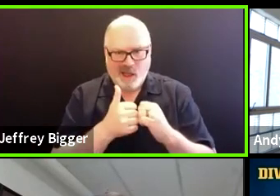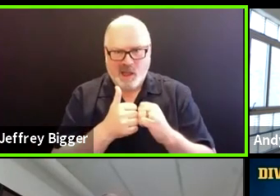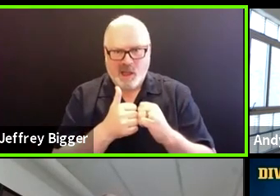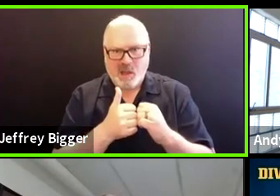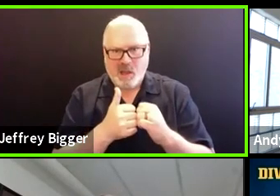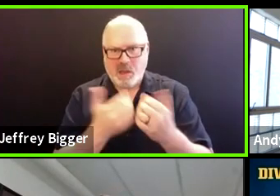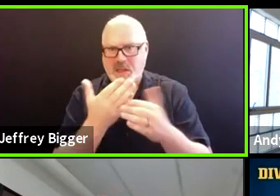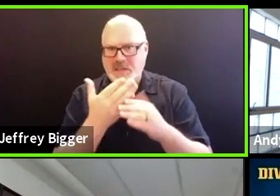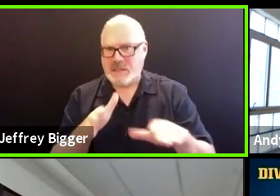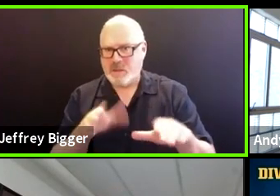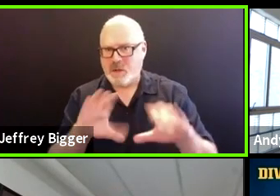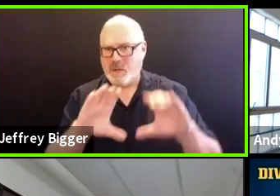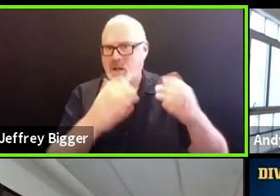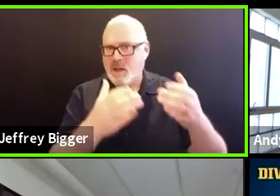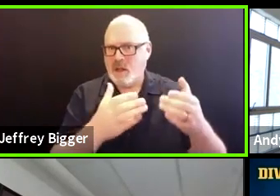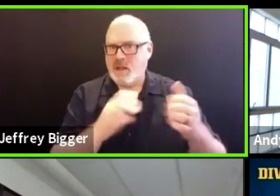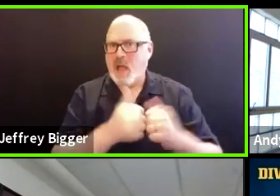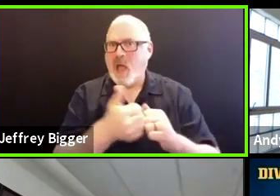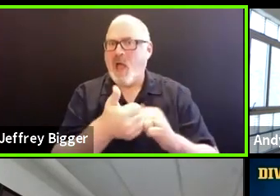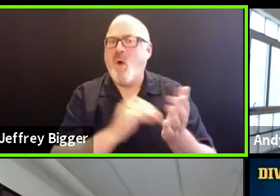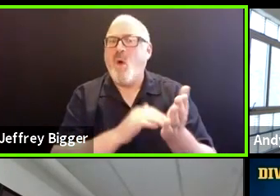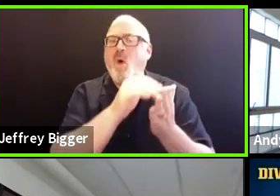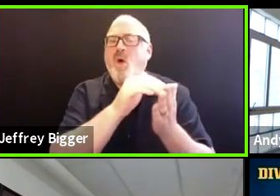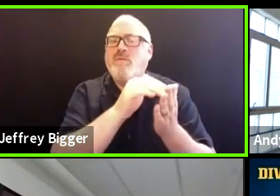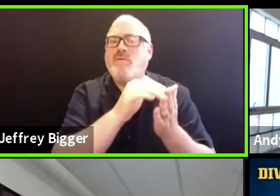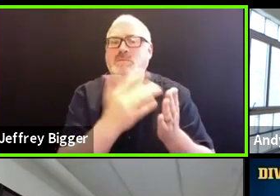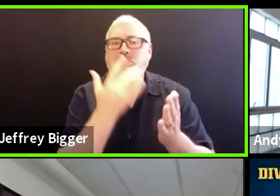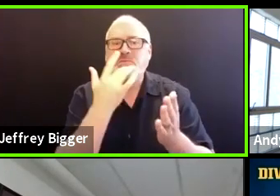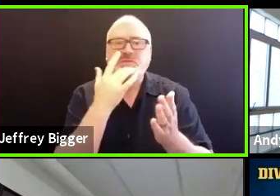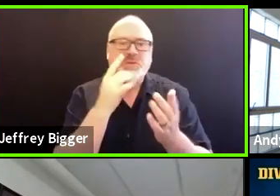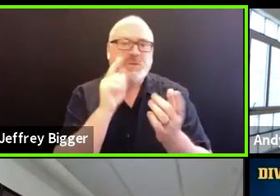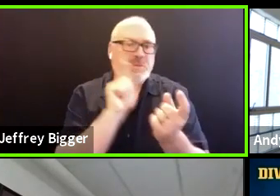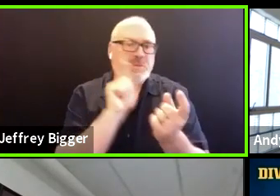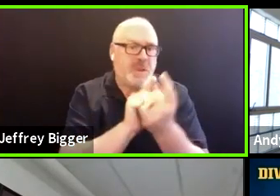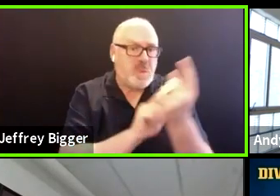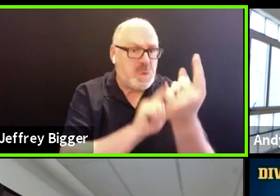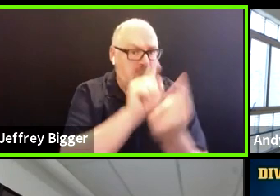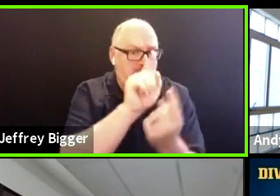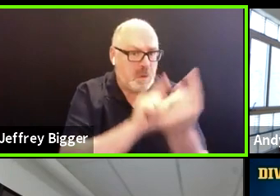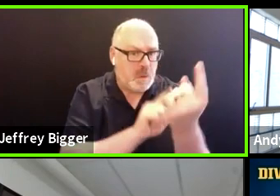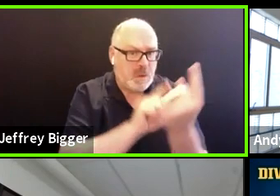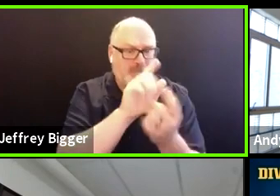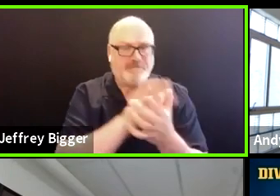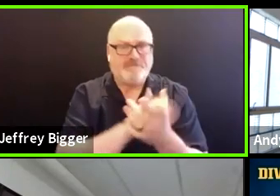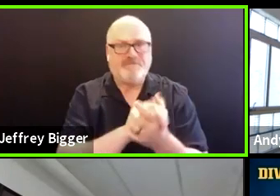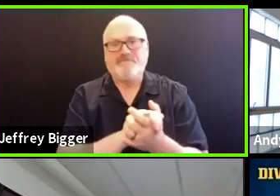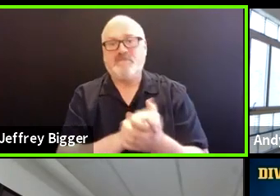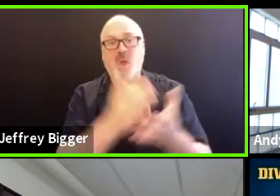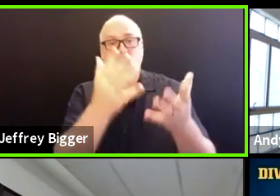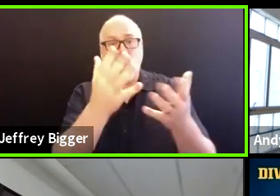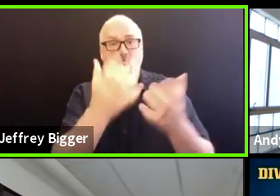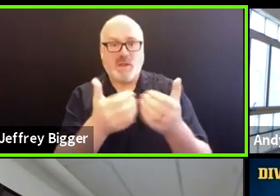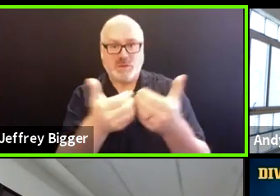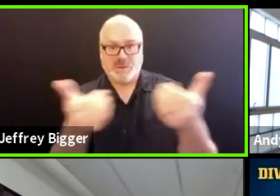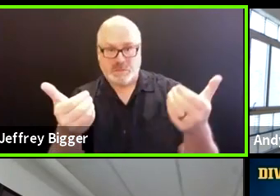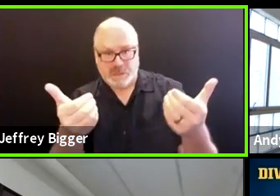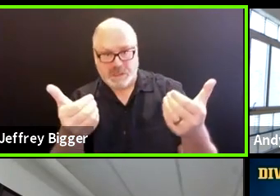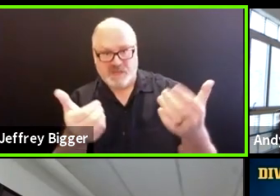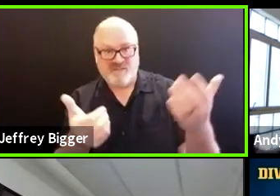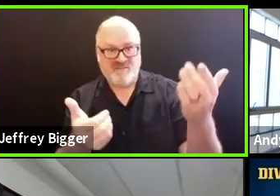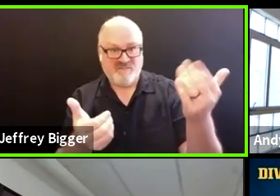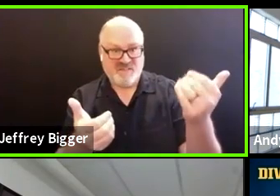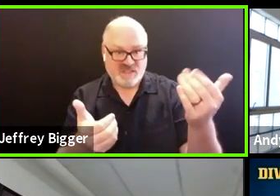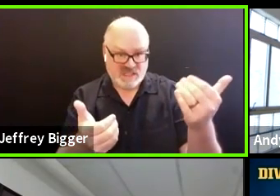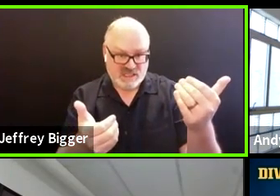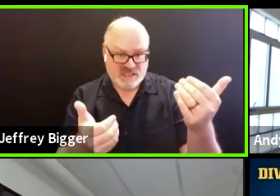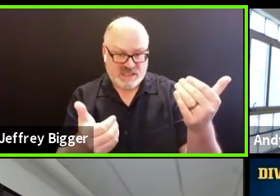up? How often do I want to meet them in person? Do I want to split them up 15 for, I have